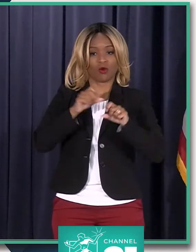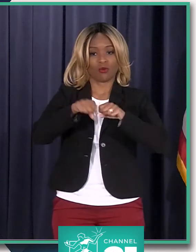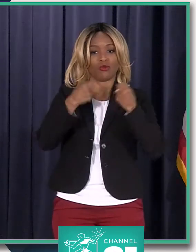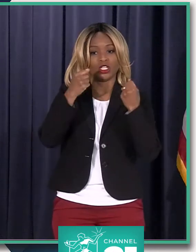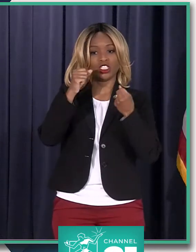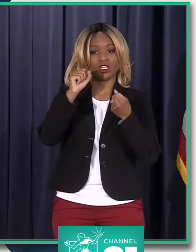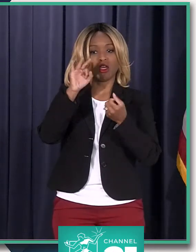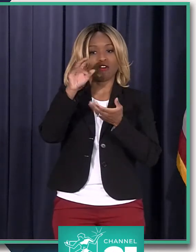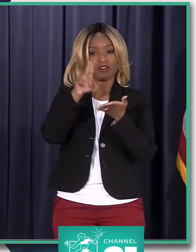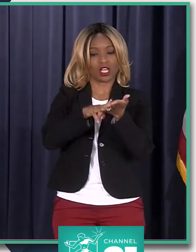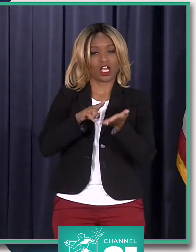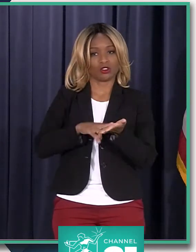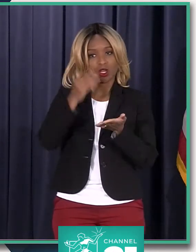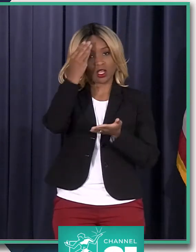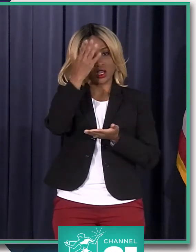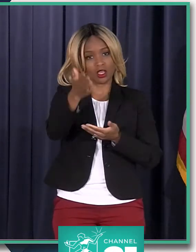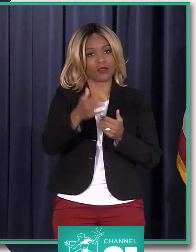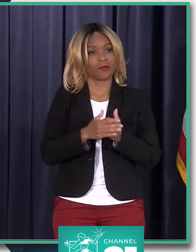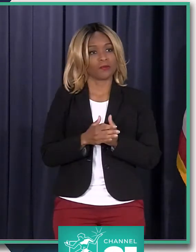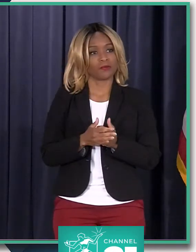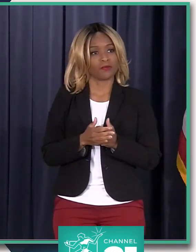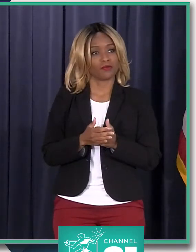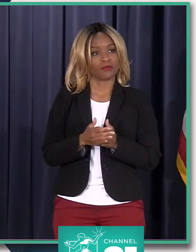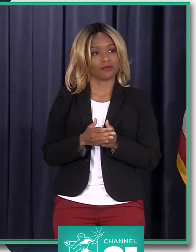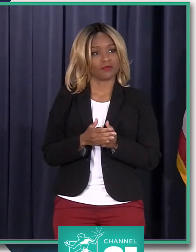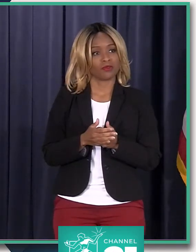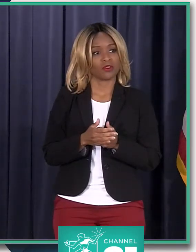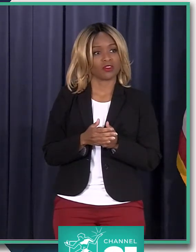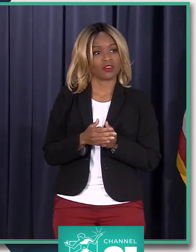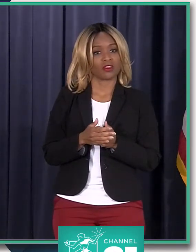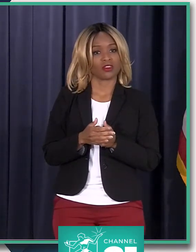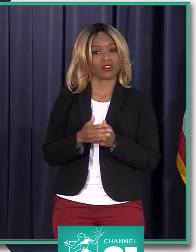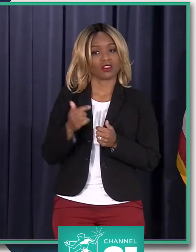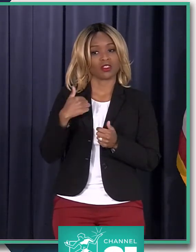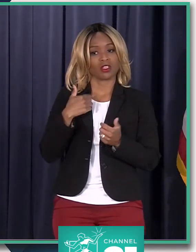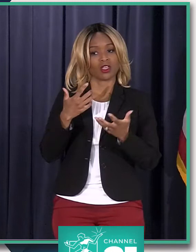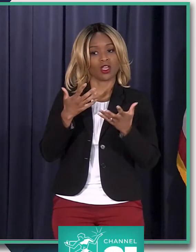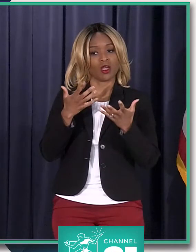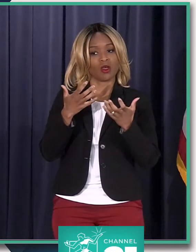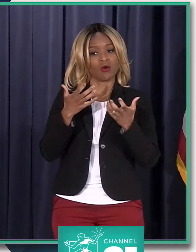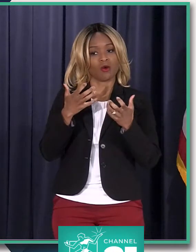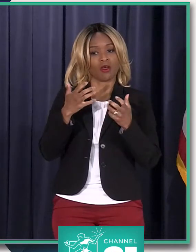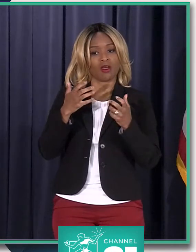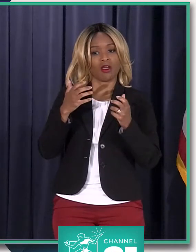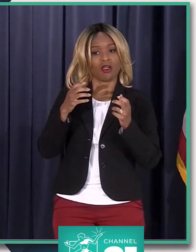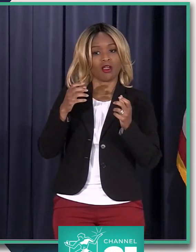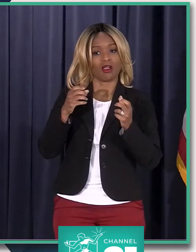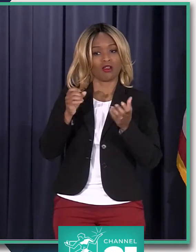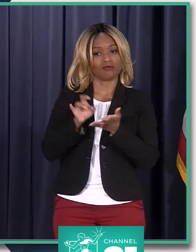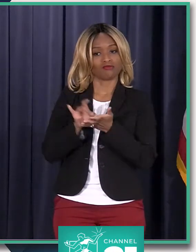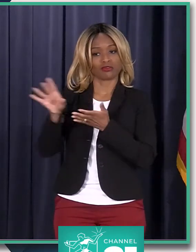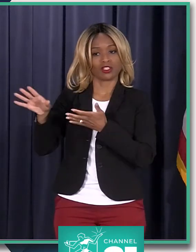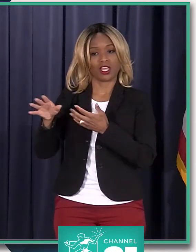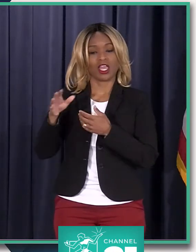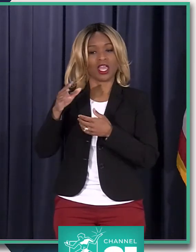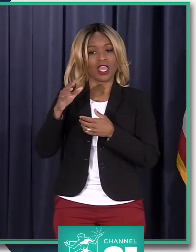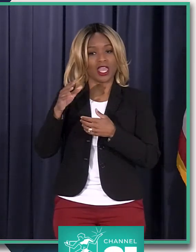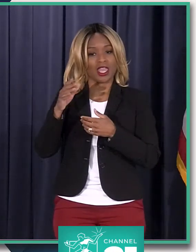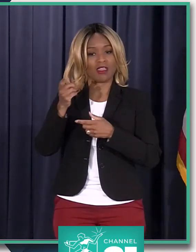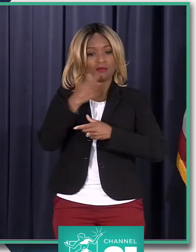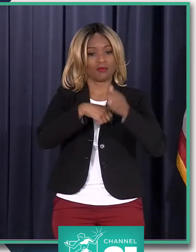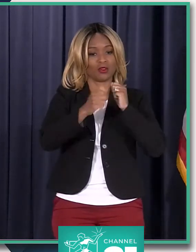notice. Okay, just want to let Advance know that we want to dump them and get a company that respects Detroit